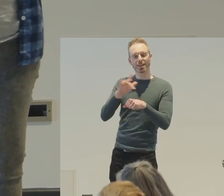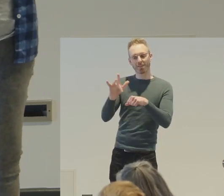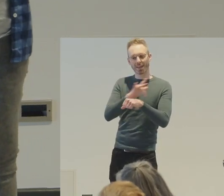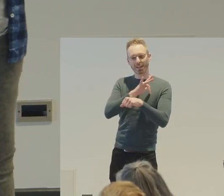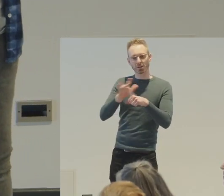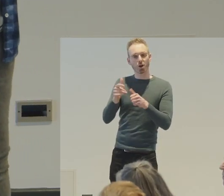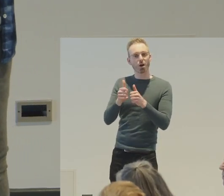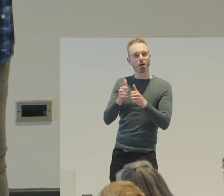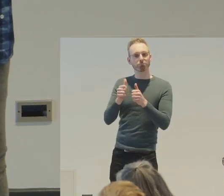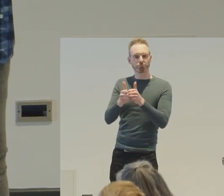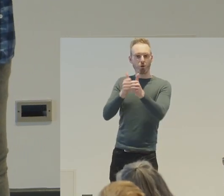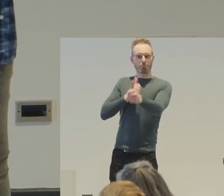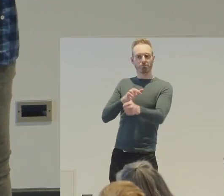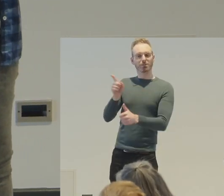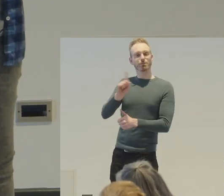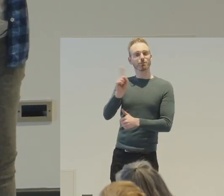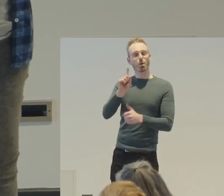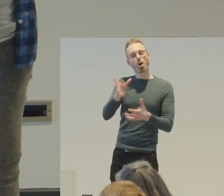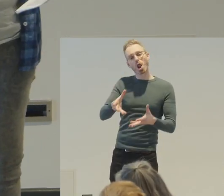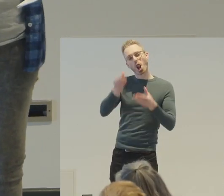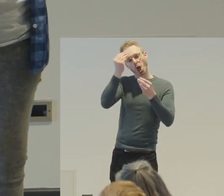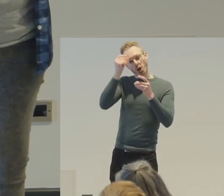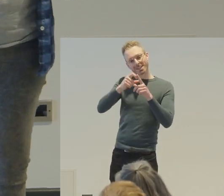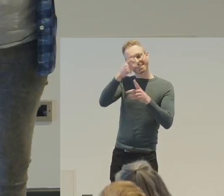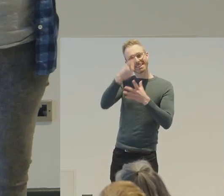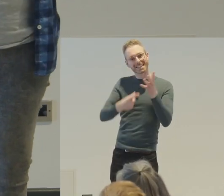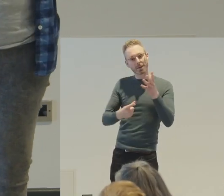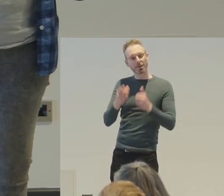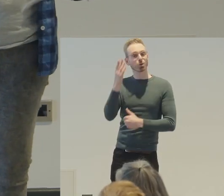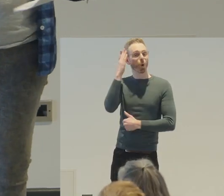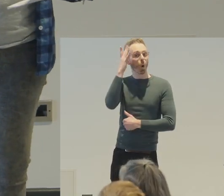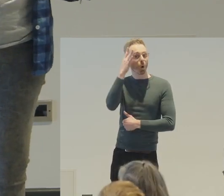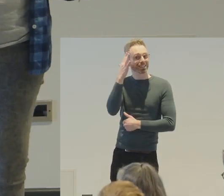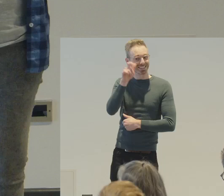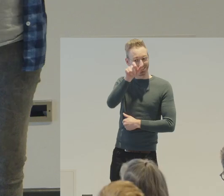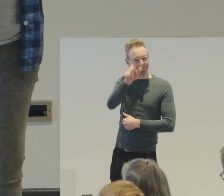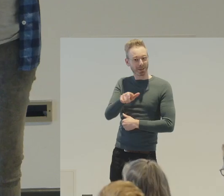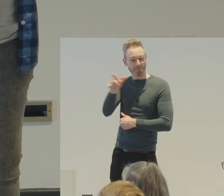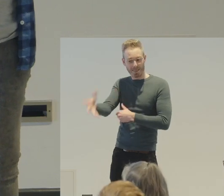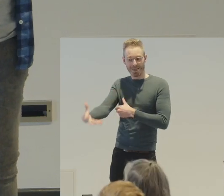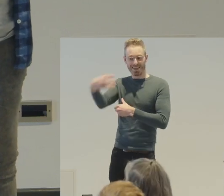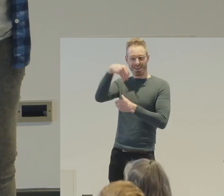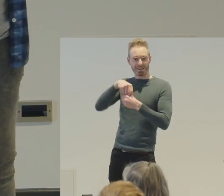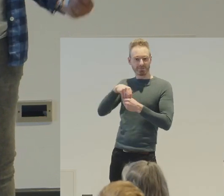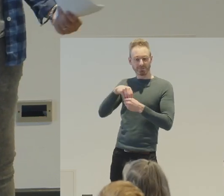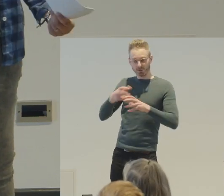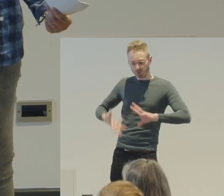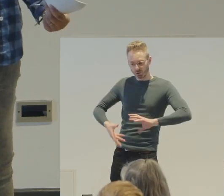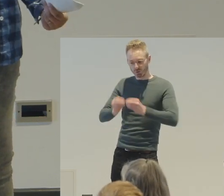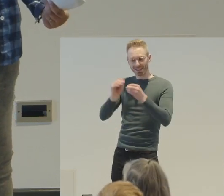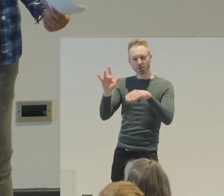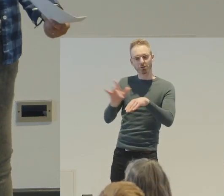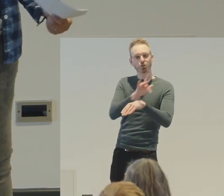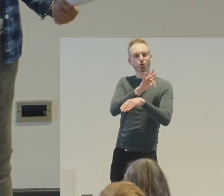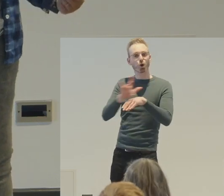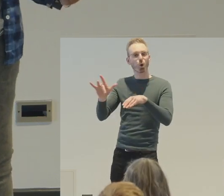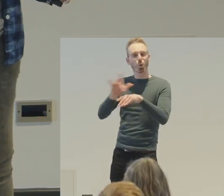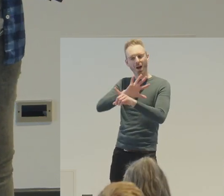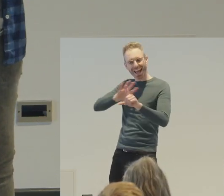autistic, and we basically make shows immersive, and we also break